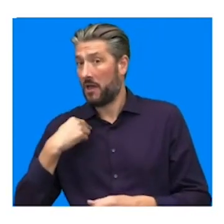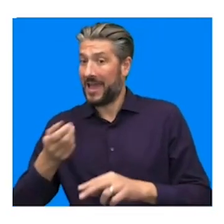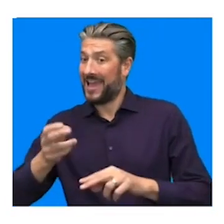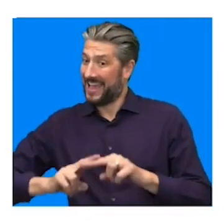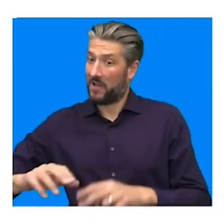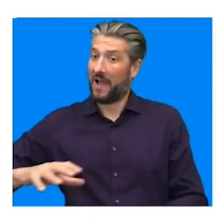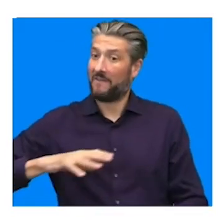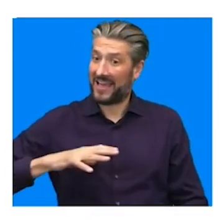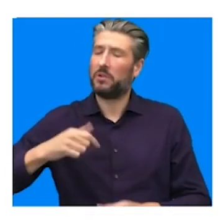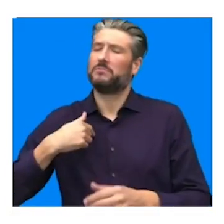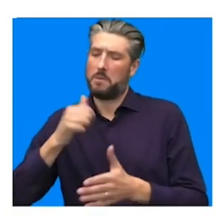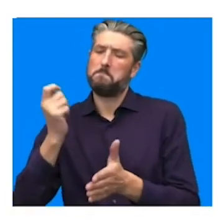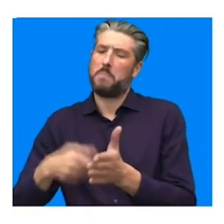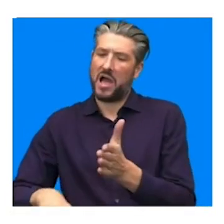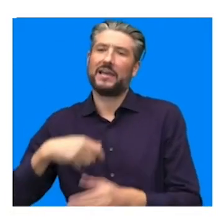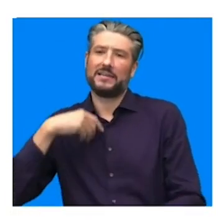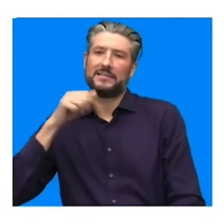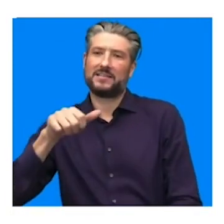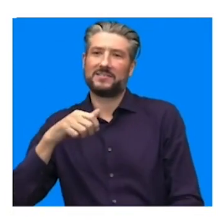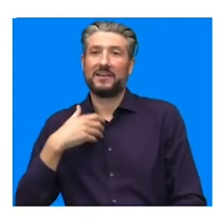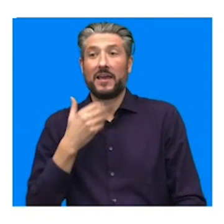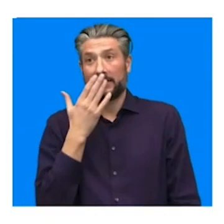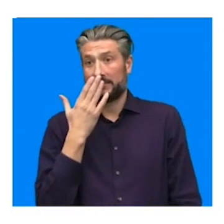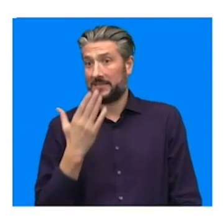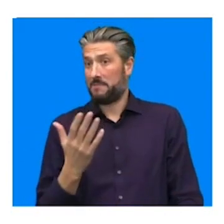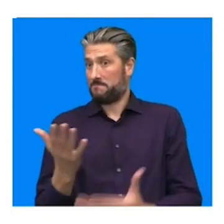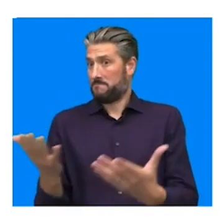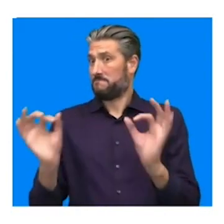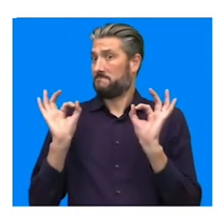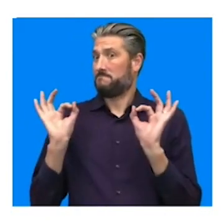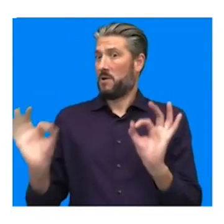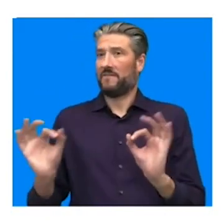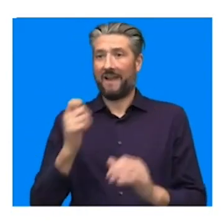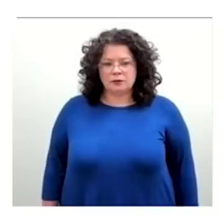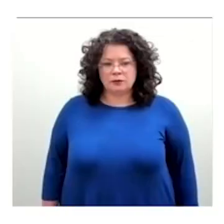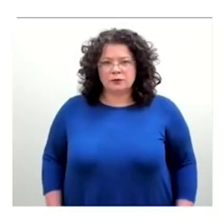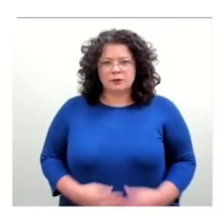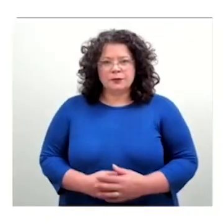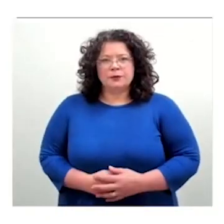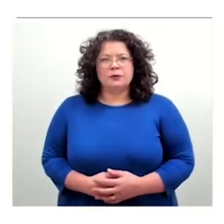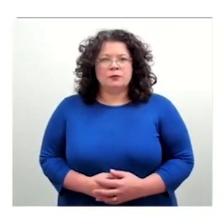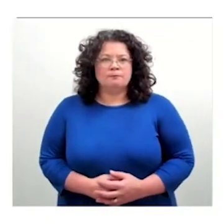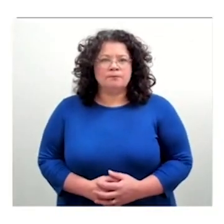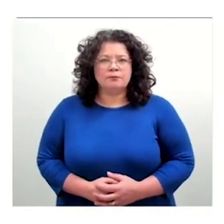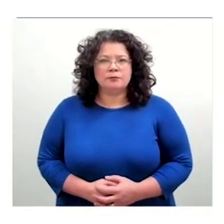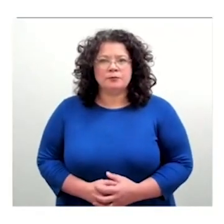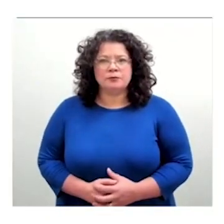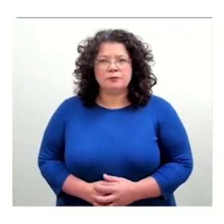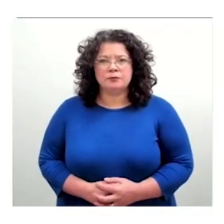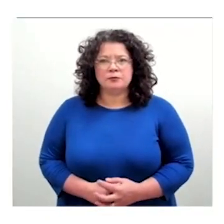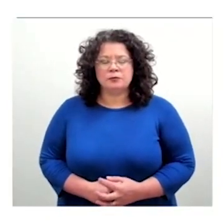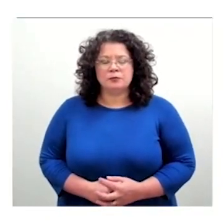available. So it certainly did seem to find that sweet spot. Mm. And John, does that chime with the sort